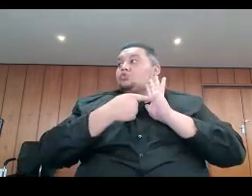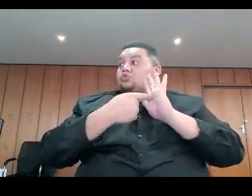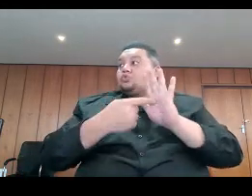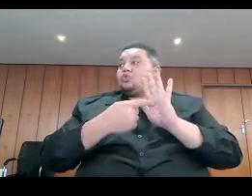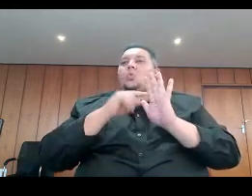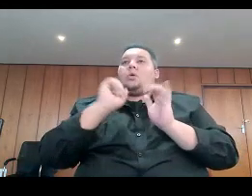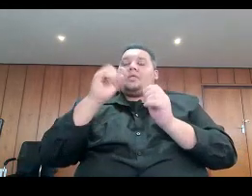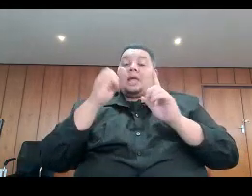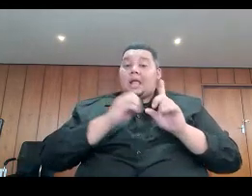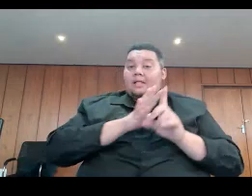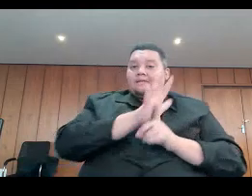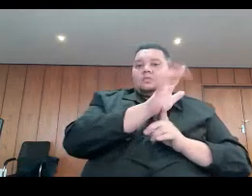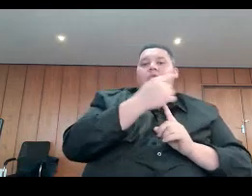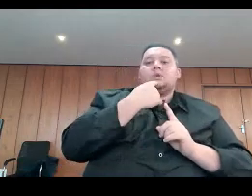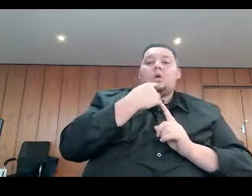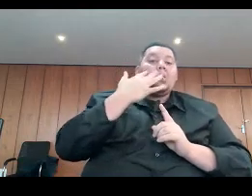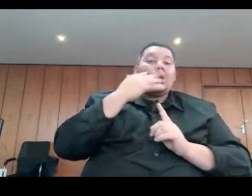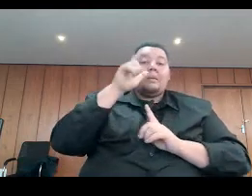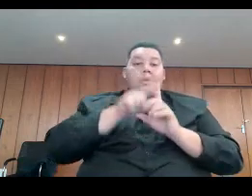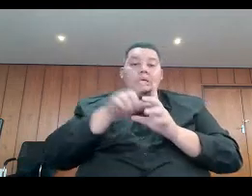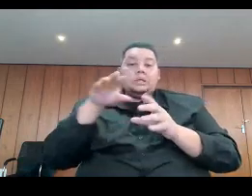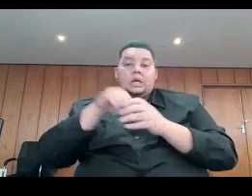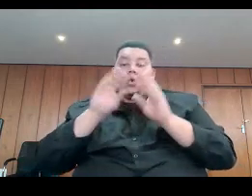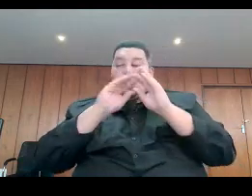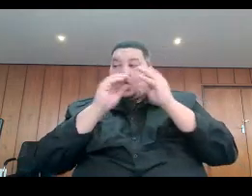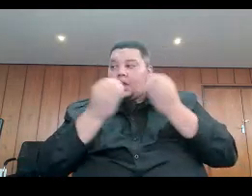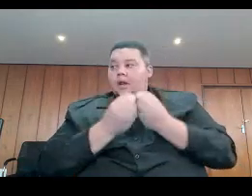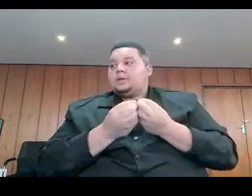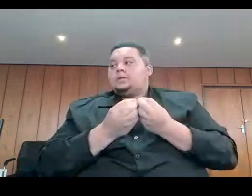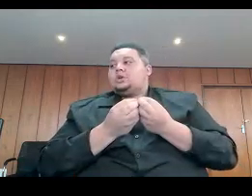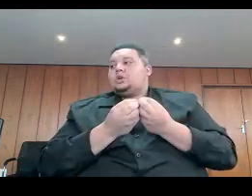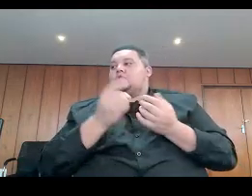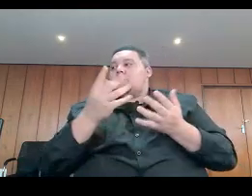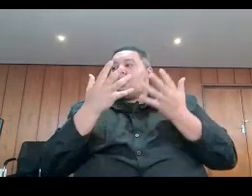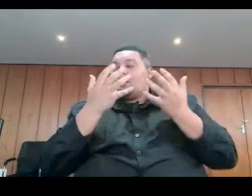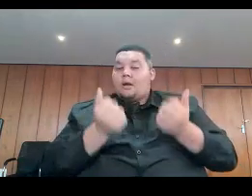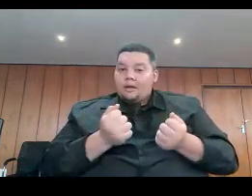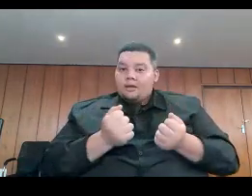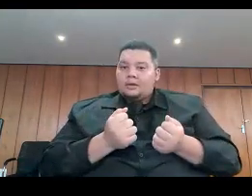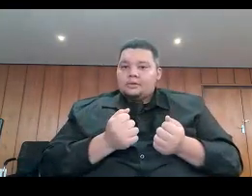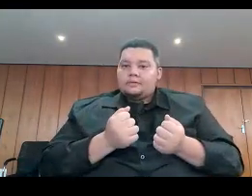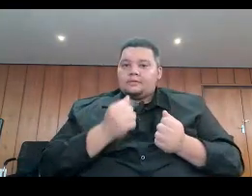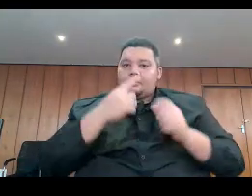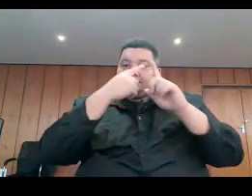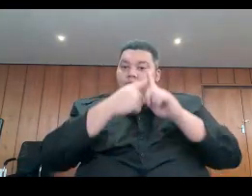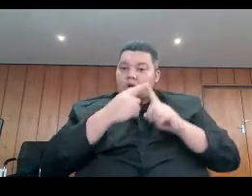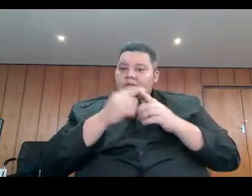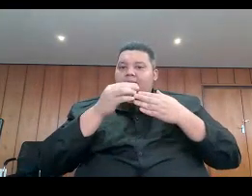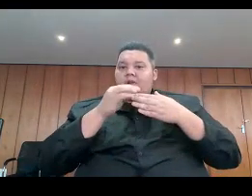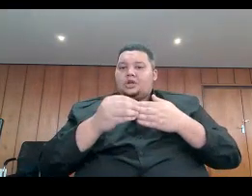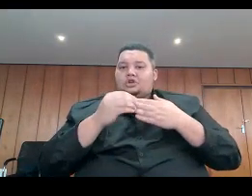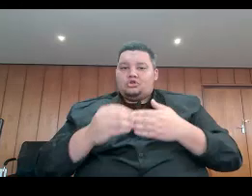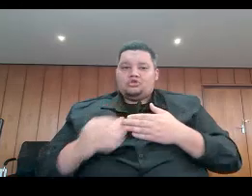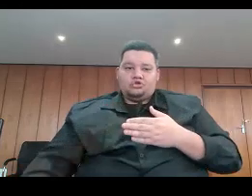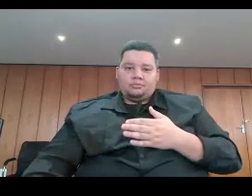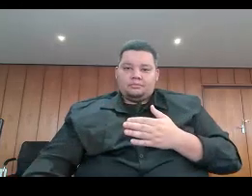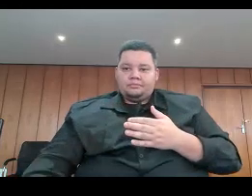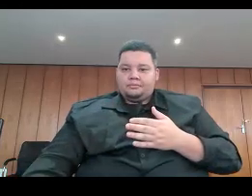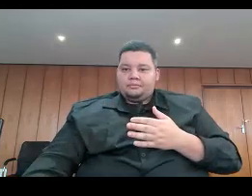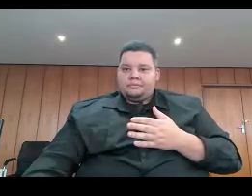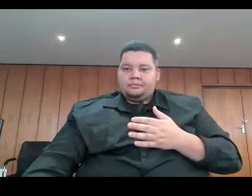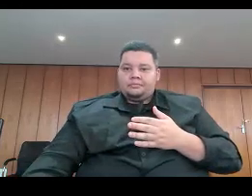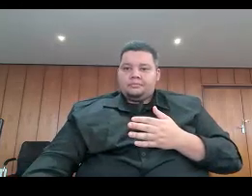the influence when somebody in an organization has a positive leadership